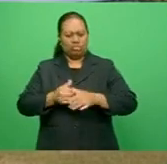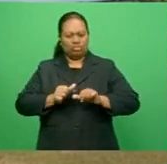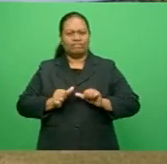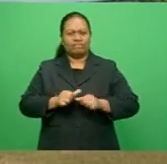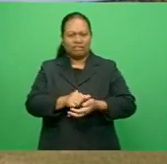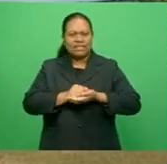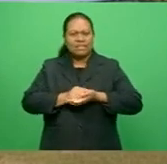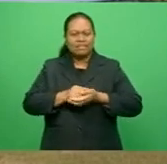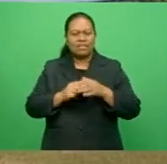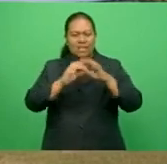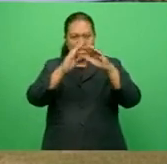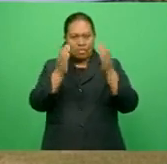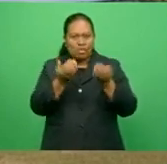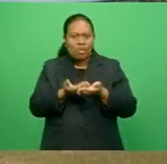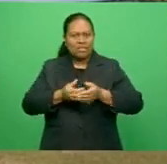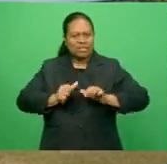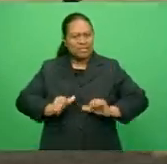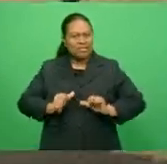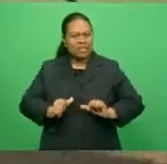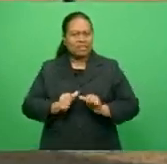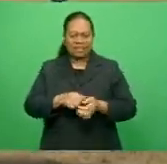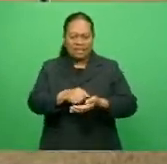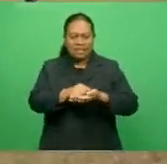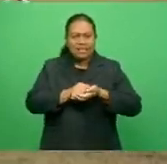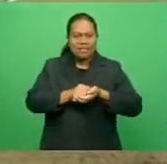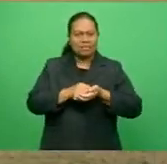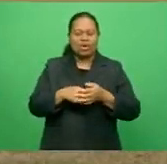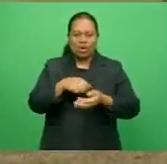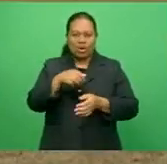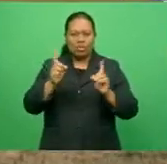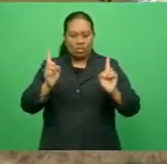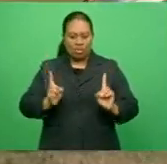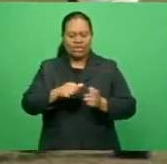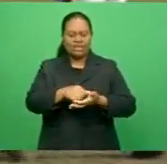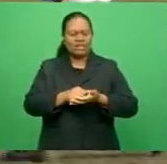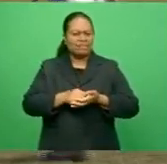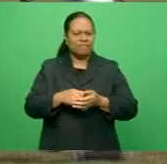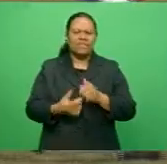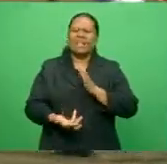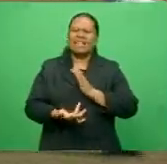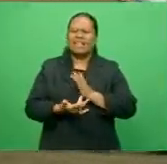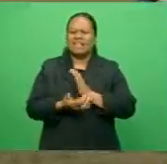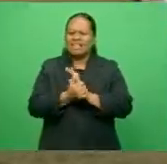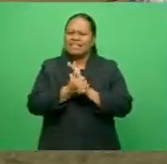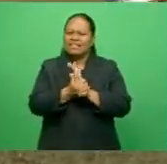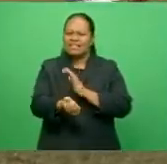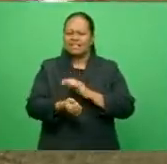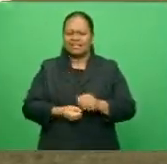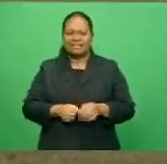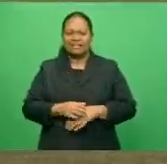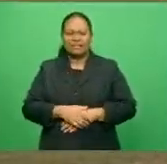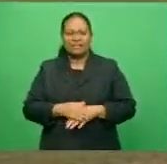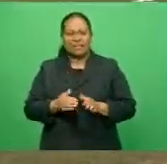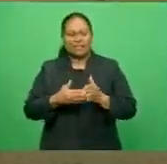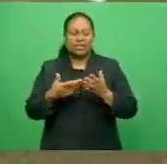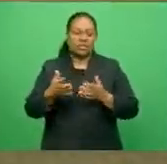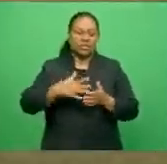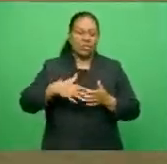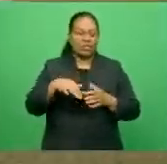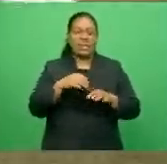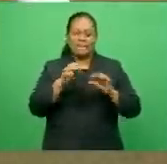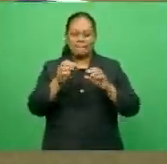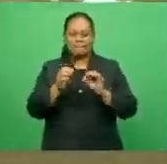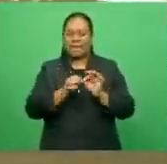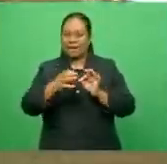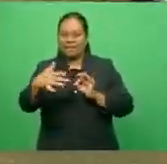midfield, defense, goalkeeping, all sections of the technical aspects covered it. Player of the tournament, Felipe Ambara